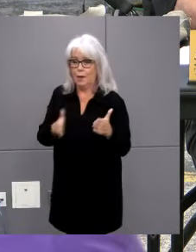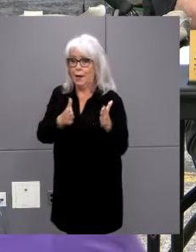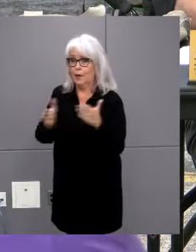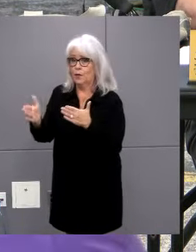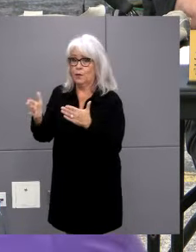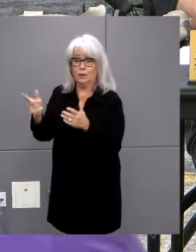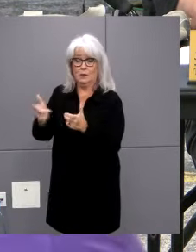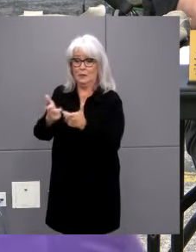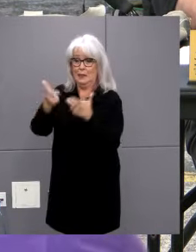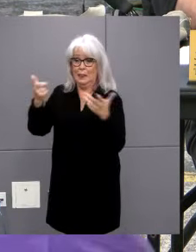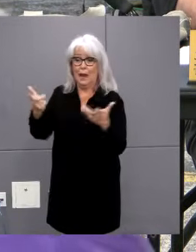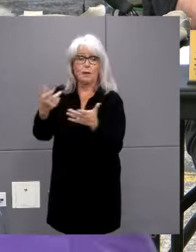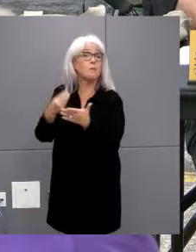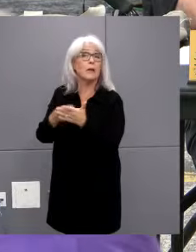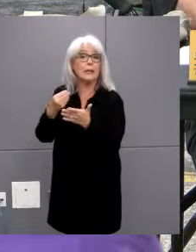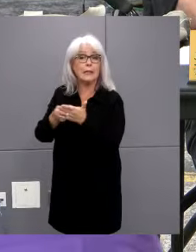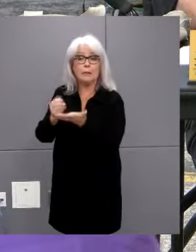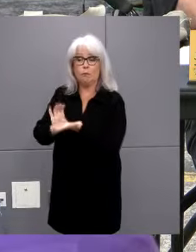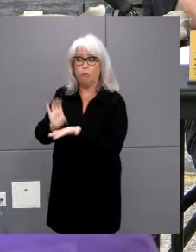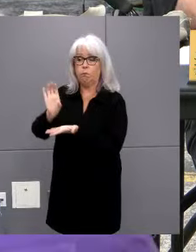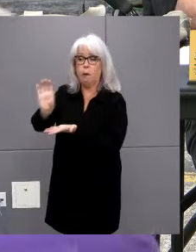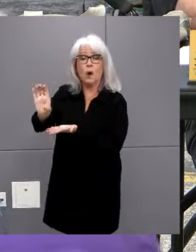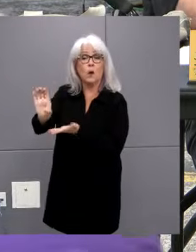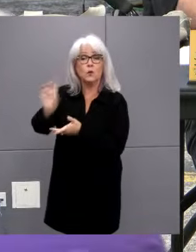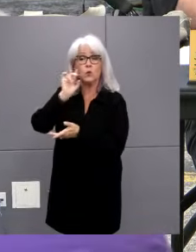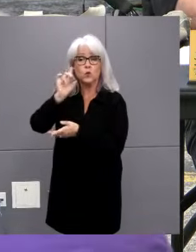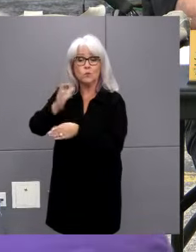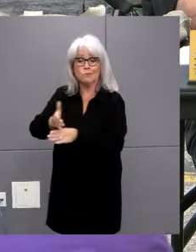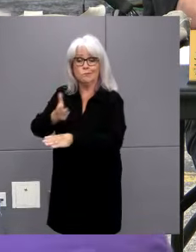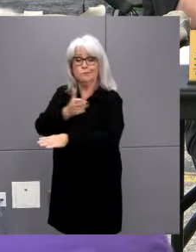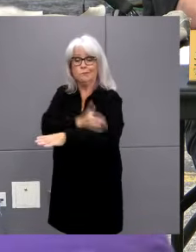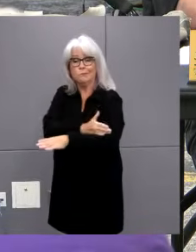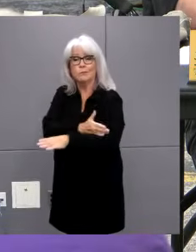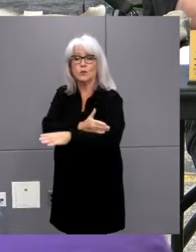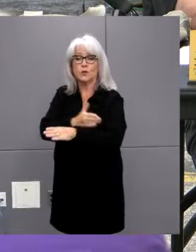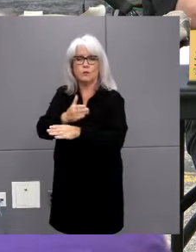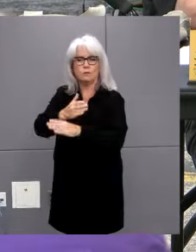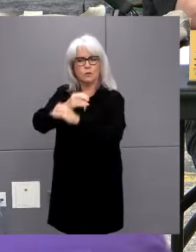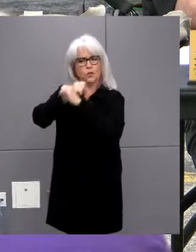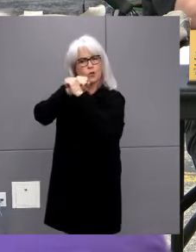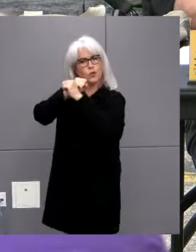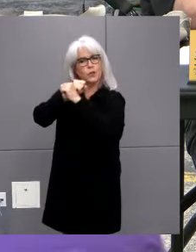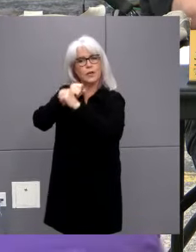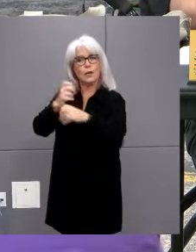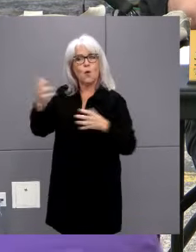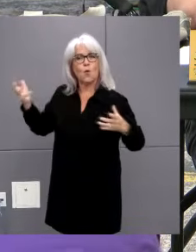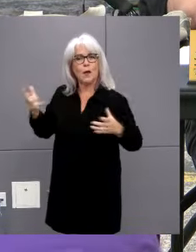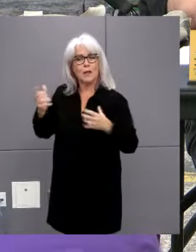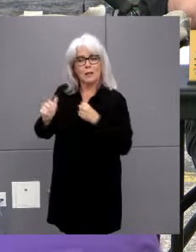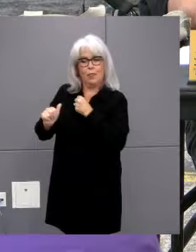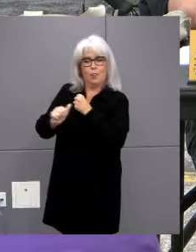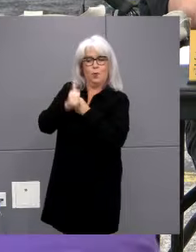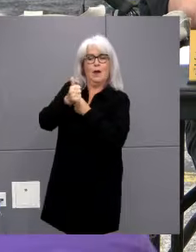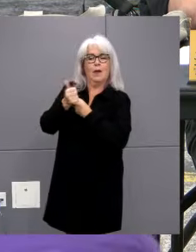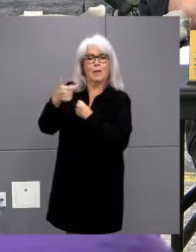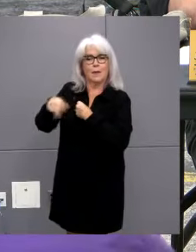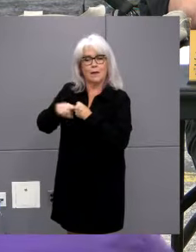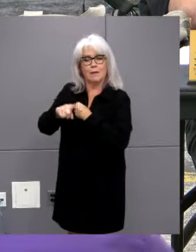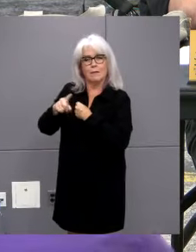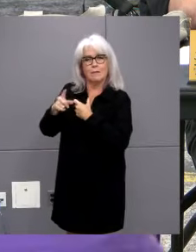amount of money now and in the future to enhance the level of security. What's the threat that's driving this?